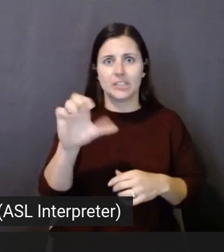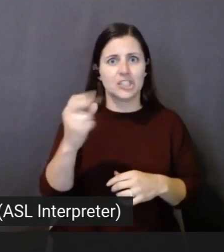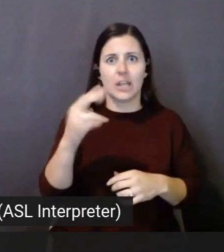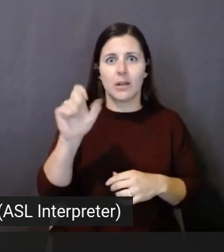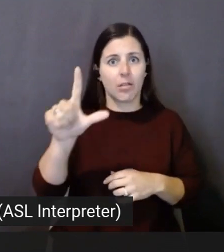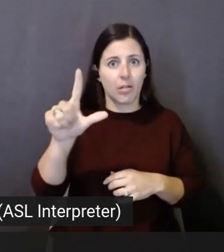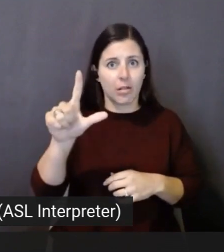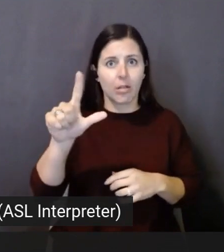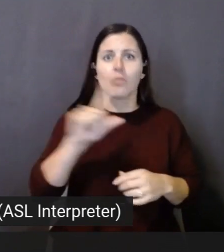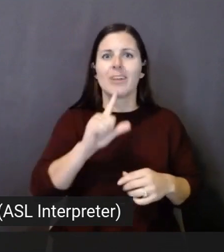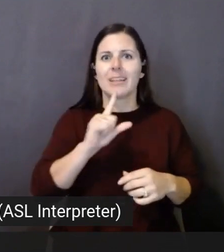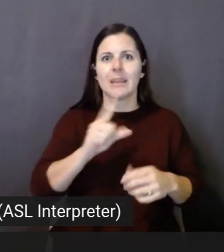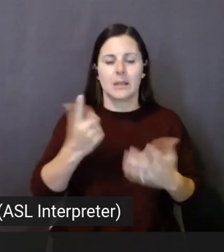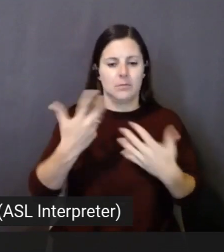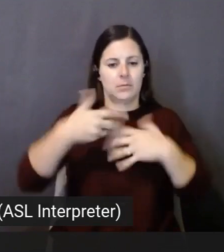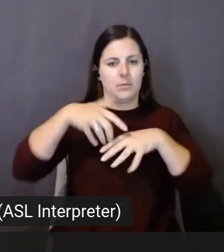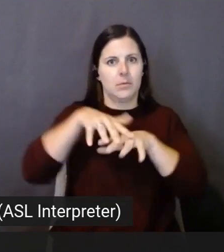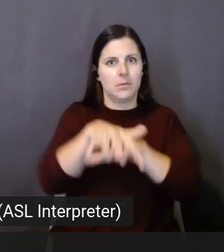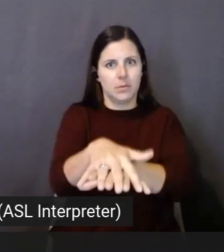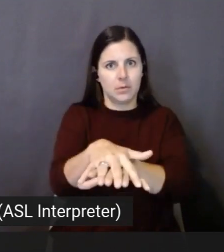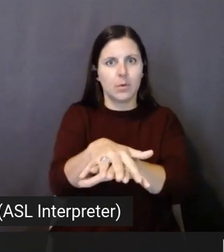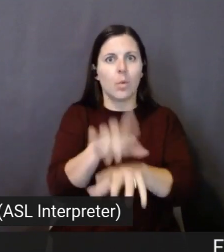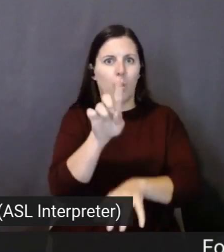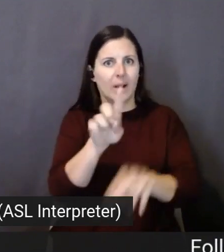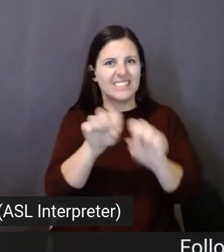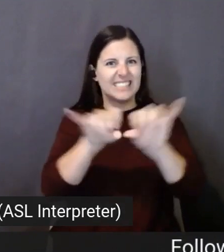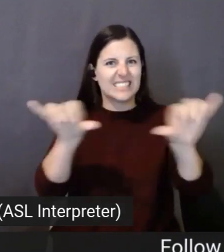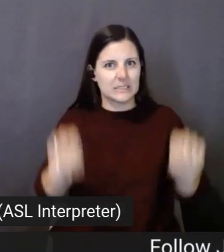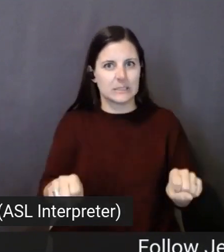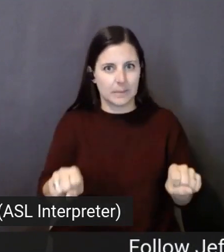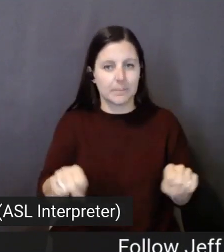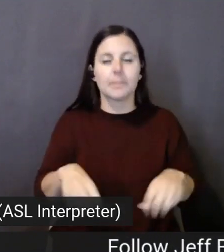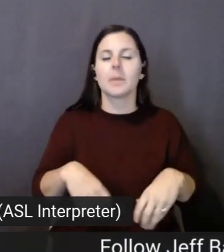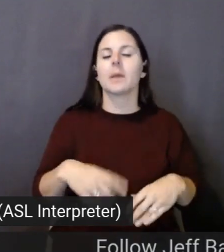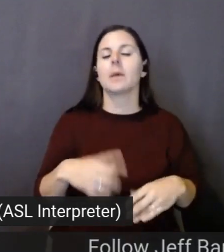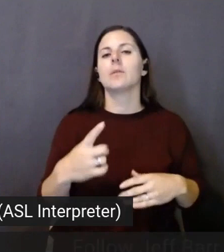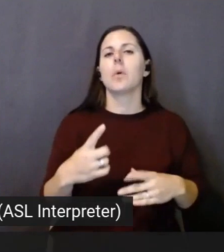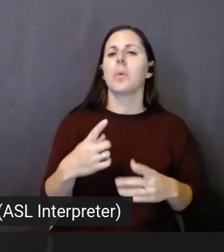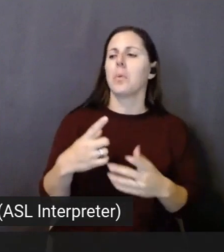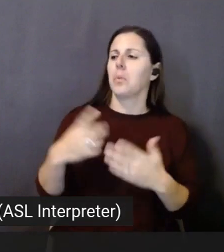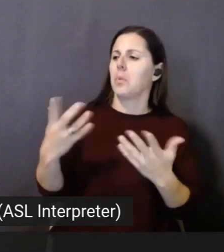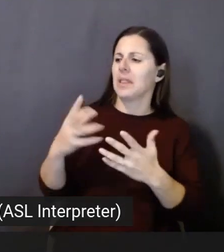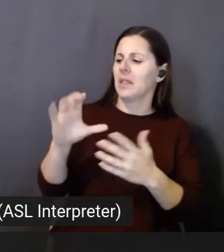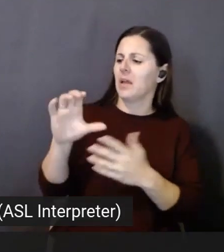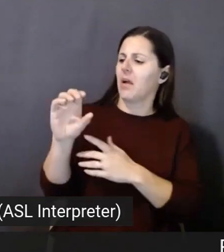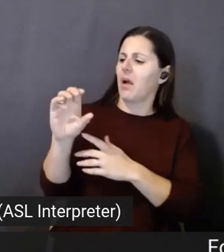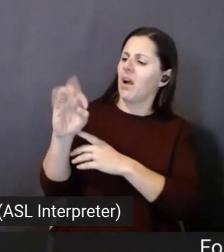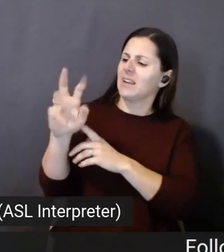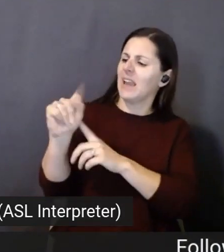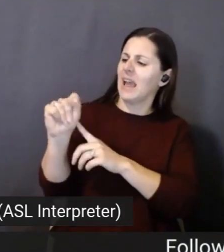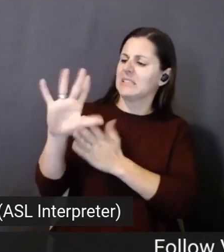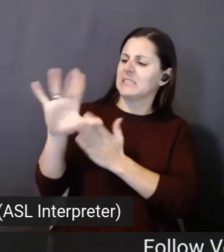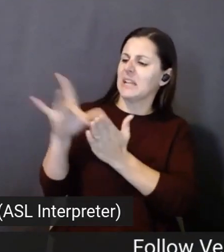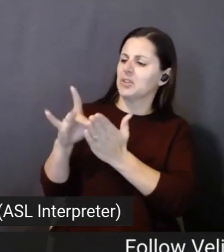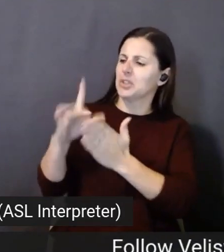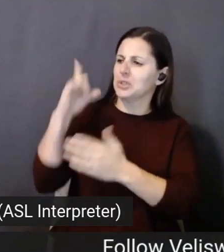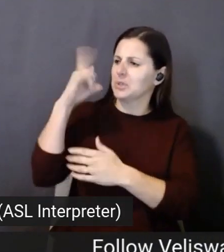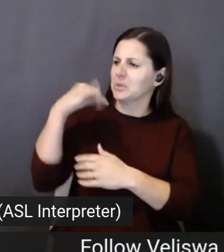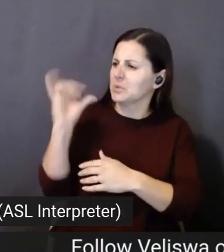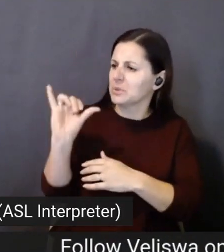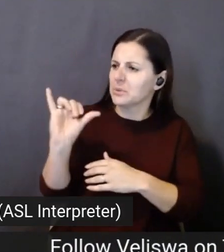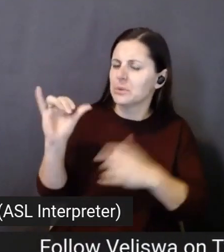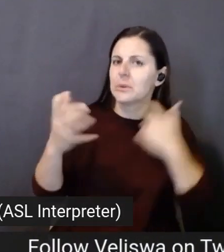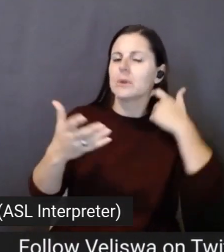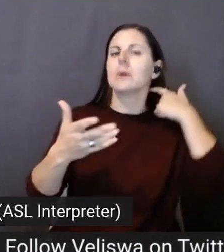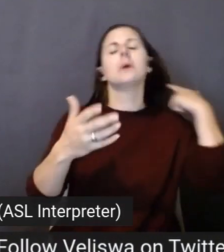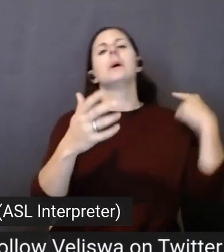in kind of one single system. So what exactly is a contact center? The contact center,